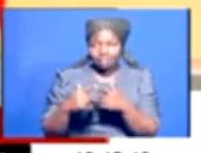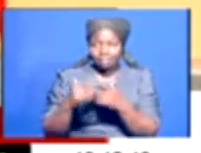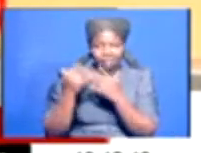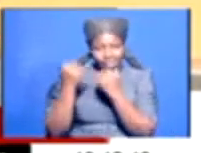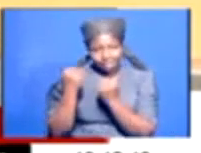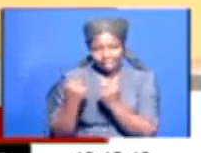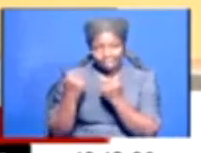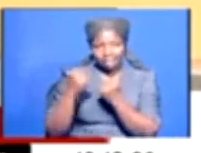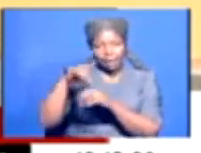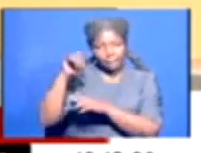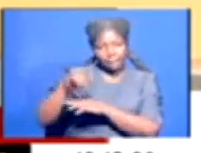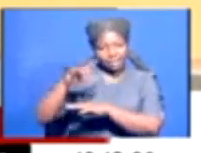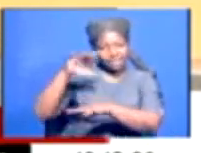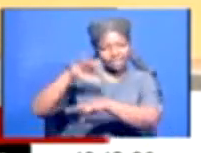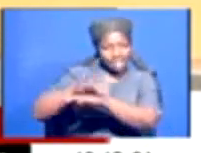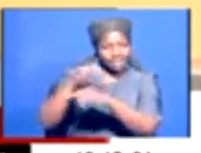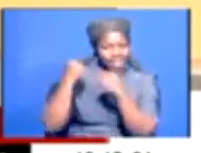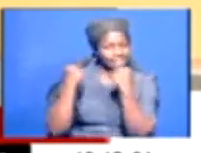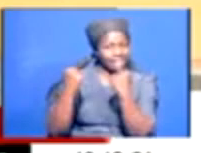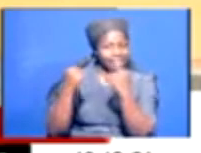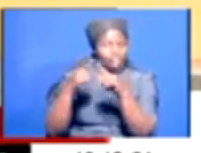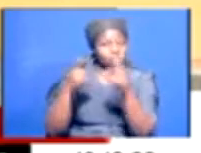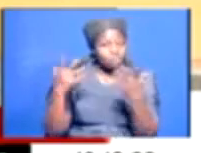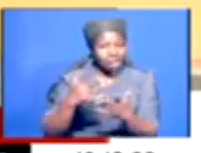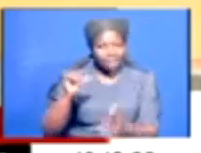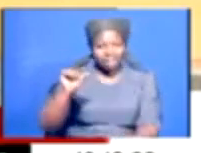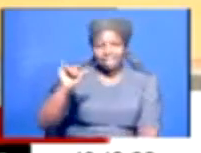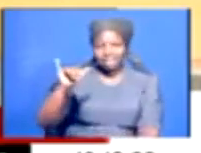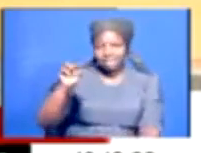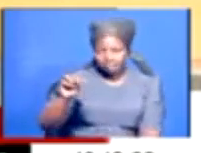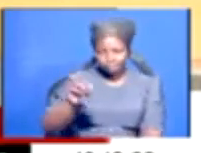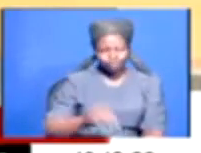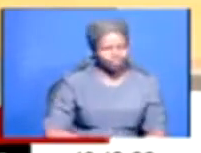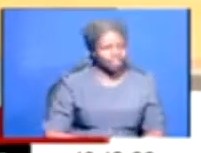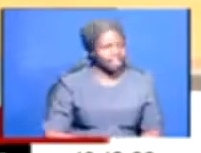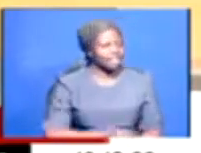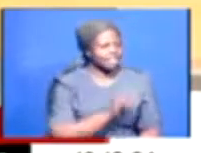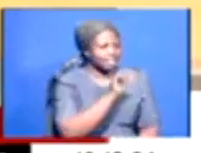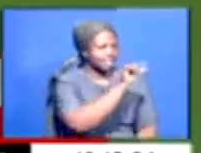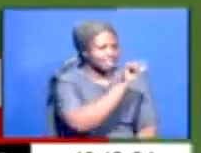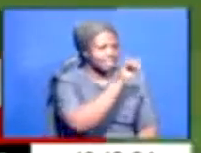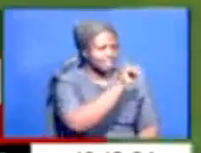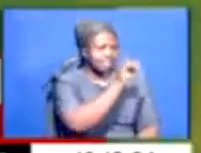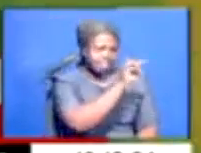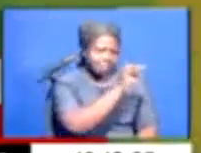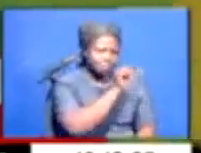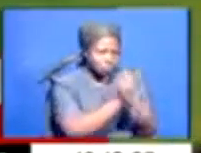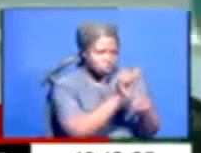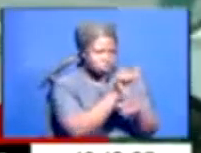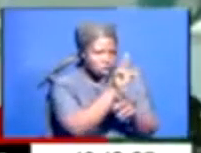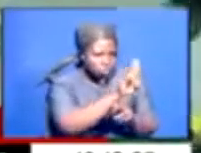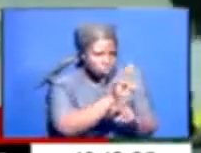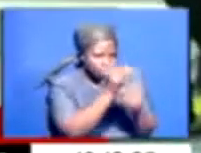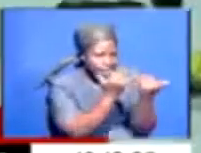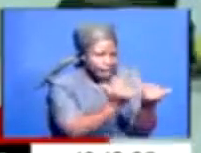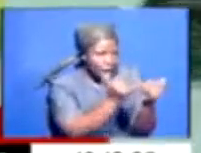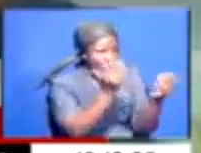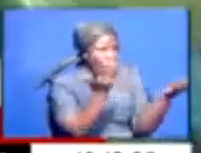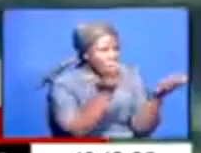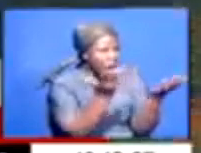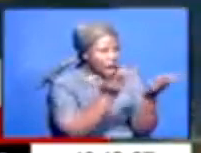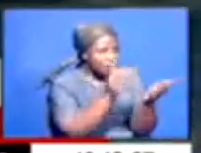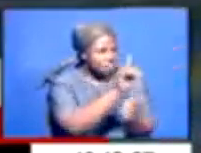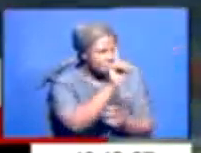in a gym. Mm. Yeah. Where is the gym that you are using at the moment?